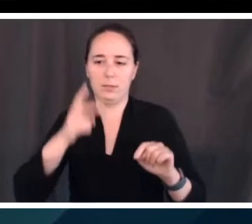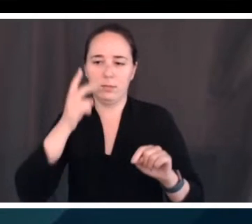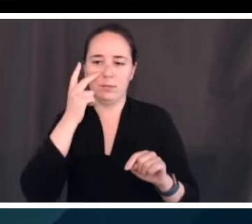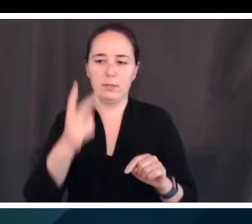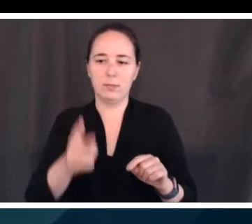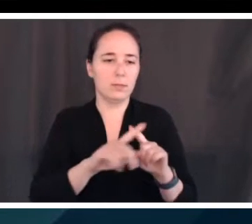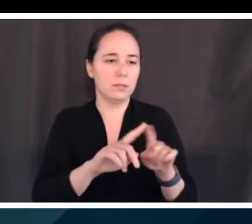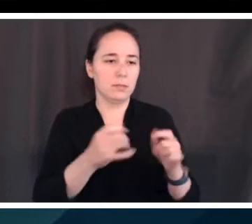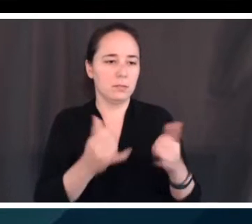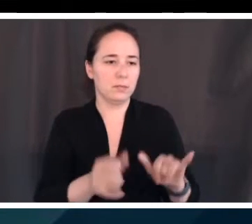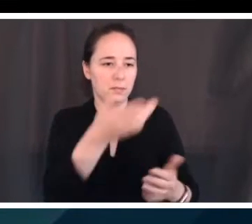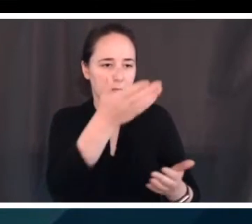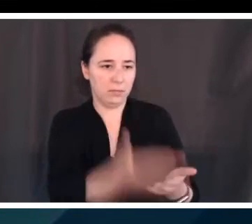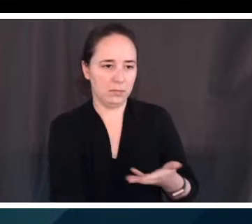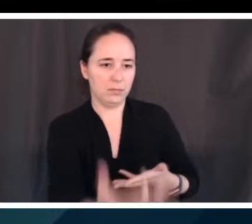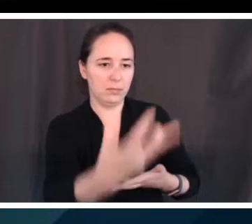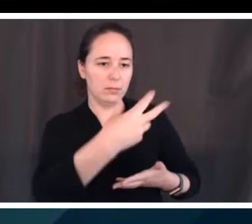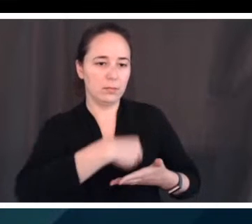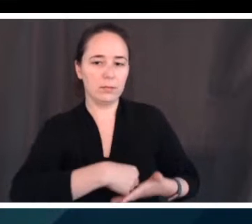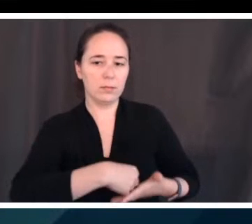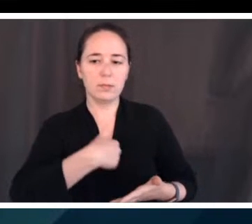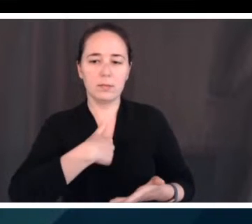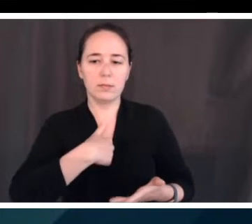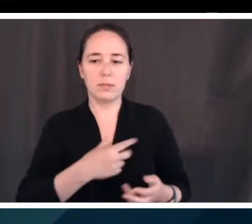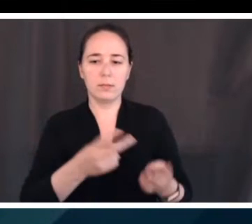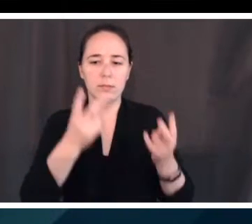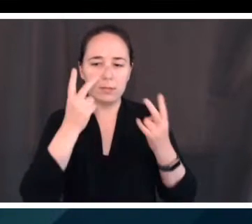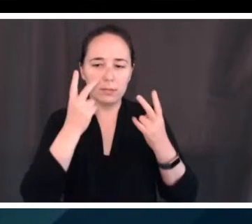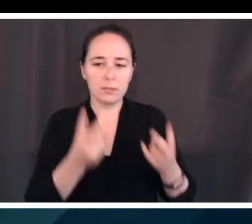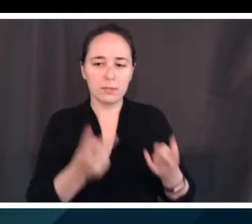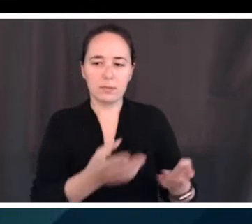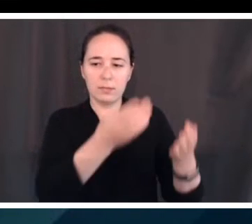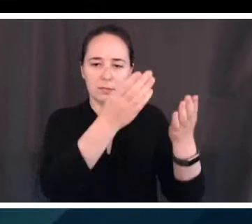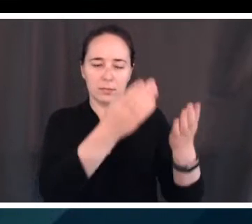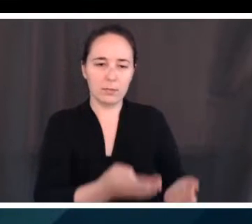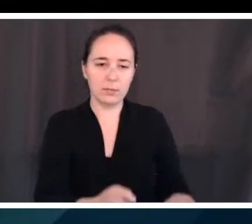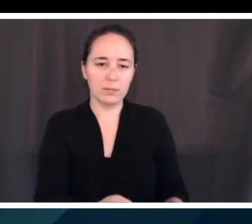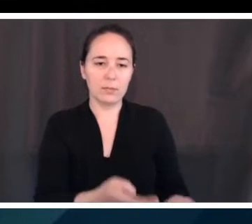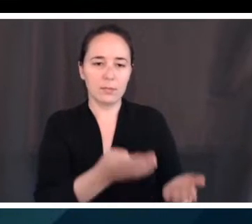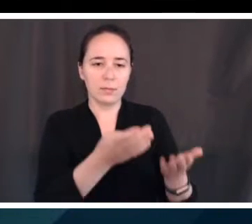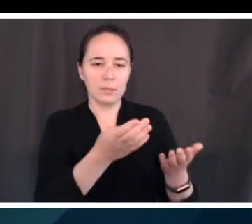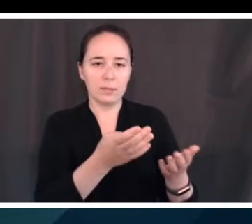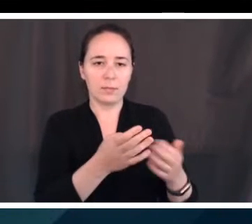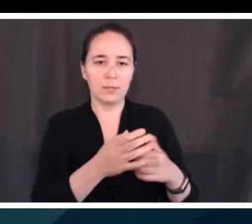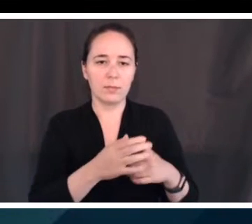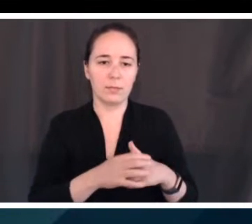part of me. I see you, baby.